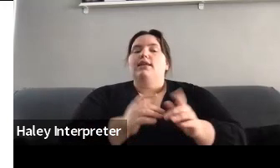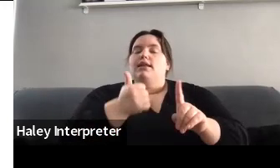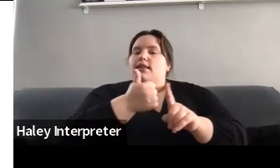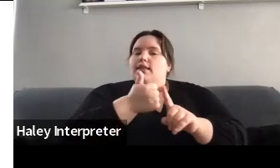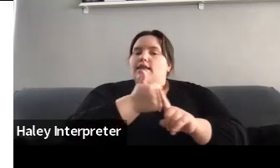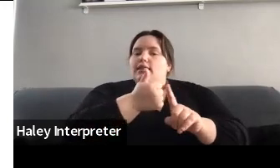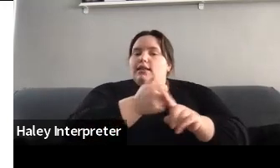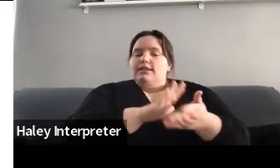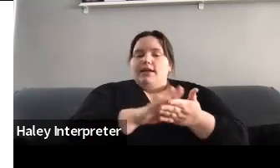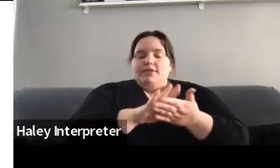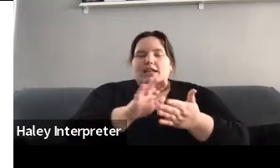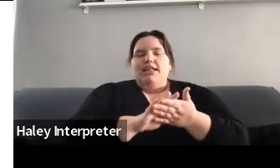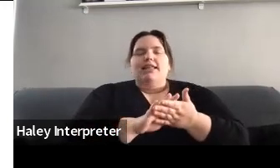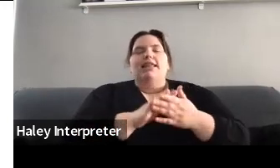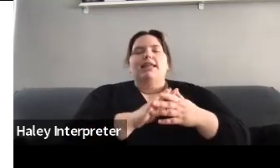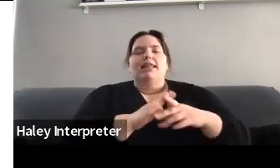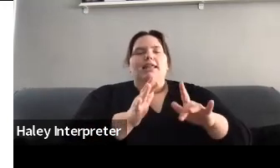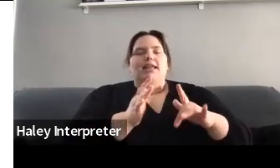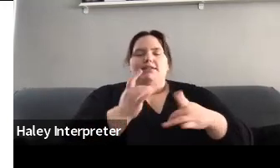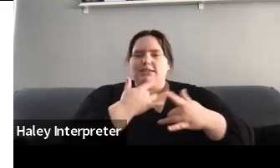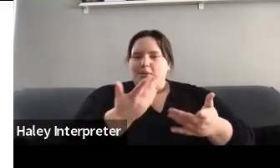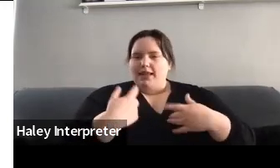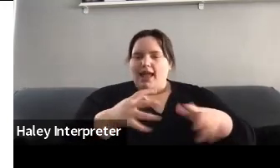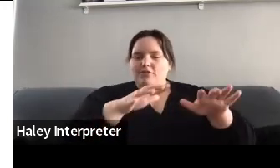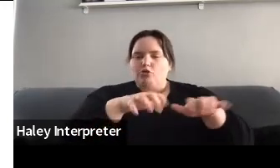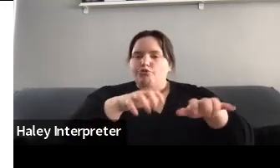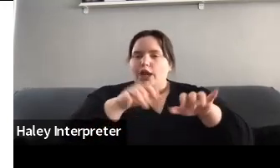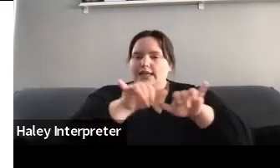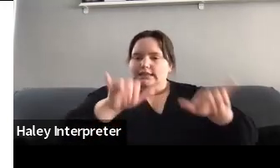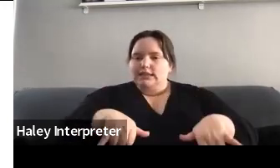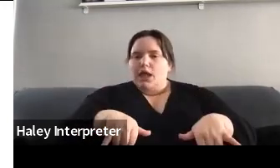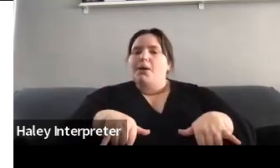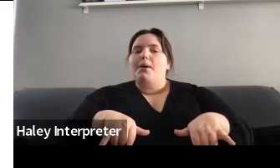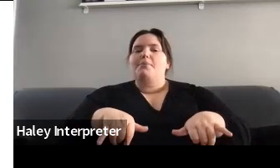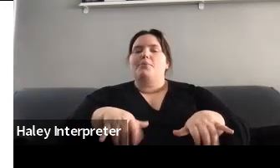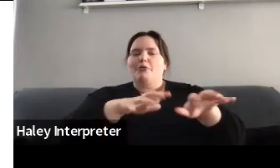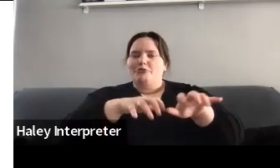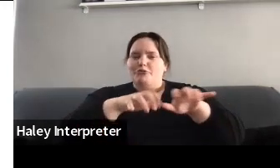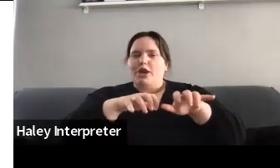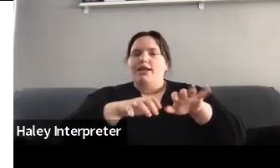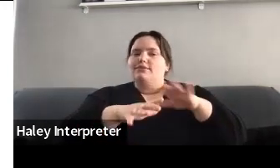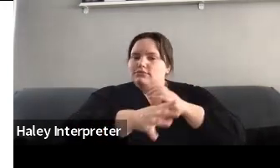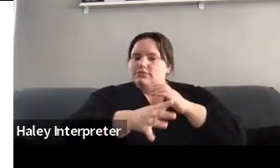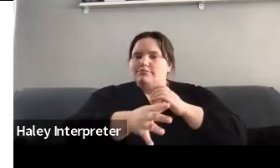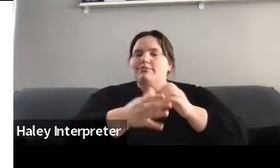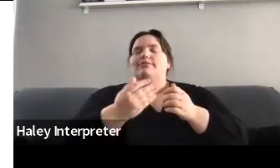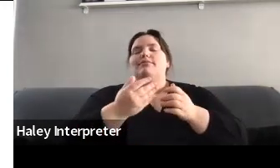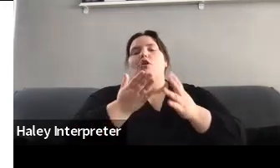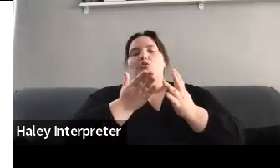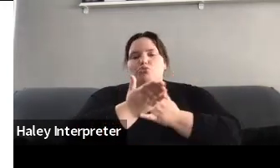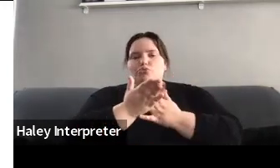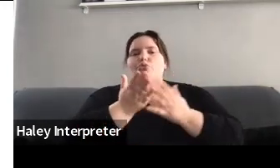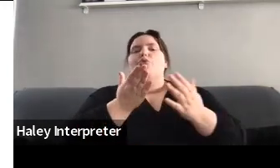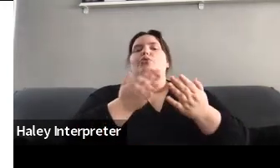by some sort of raking system where it rakes the solid waste through a filter and then puts it in